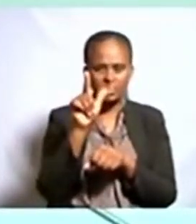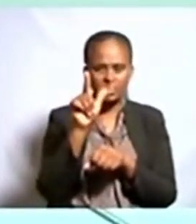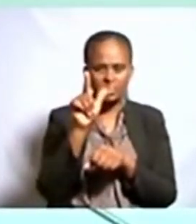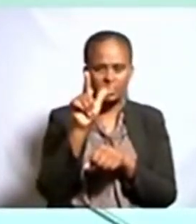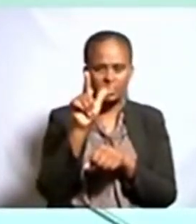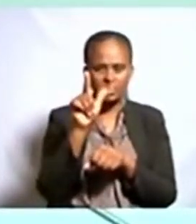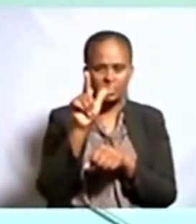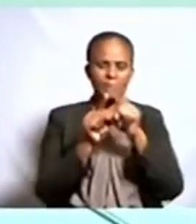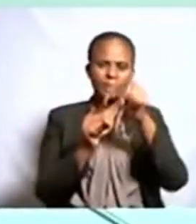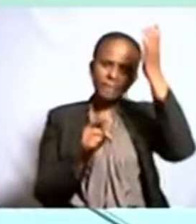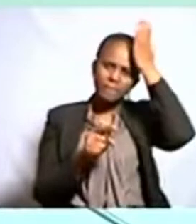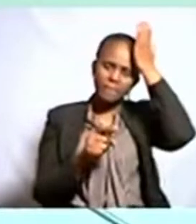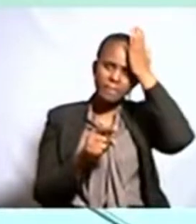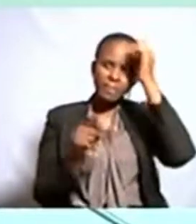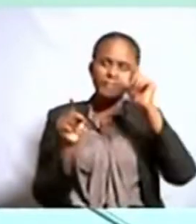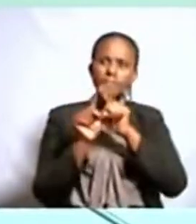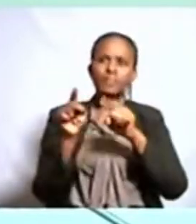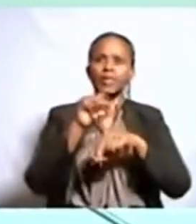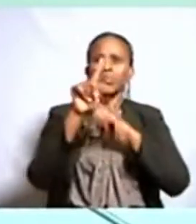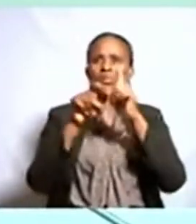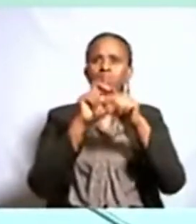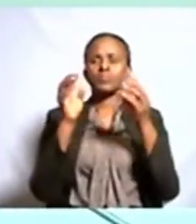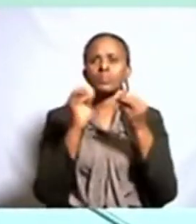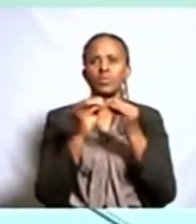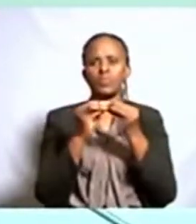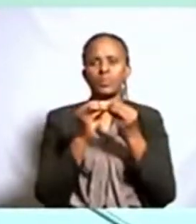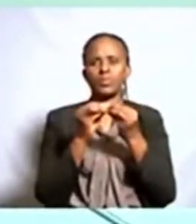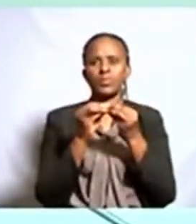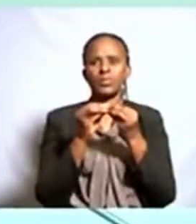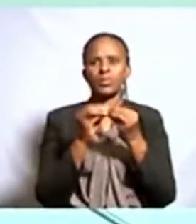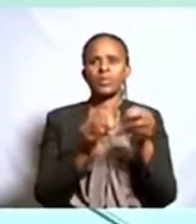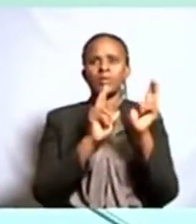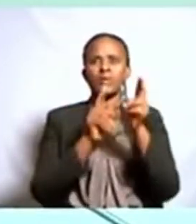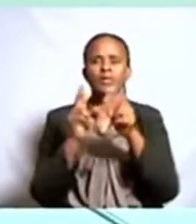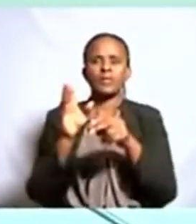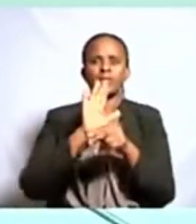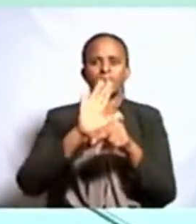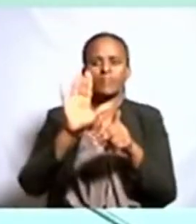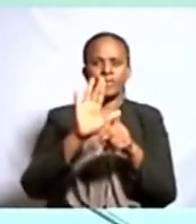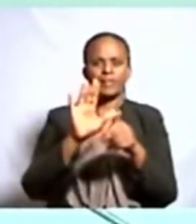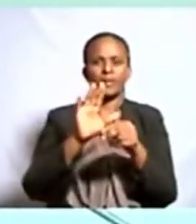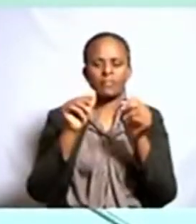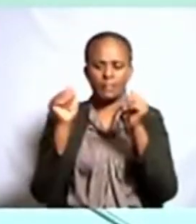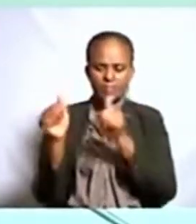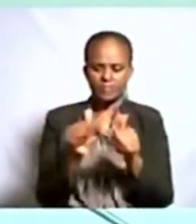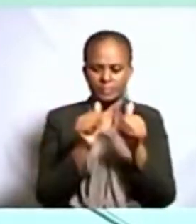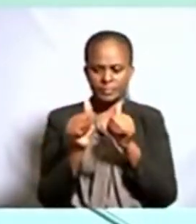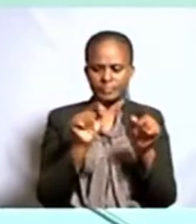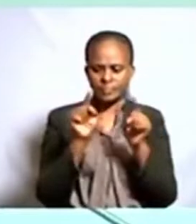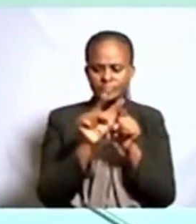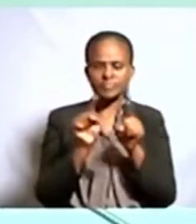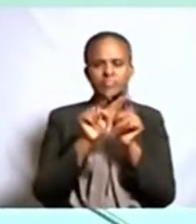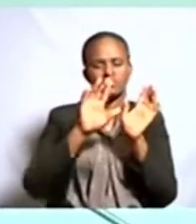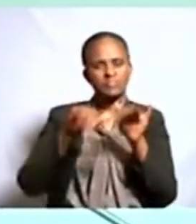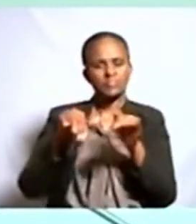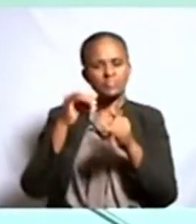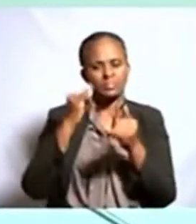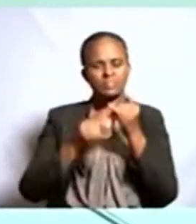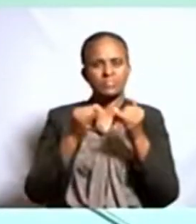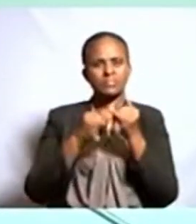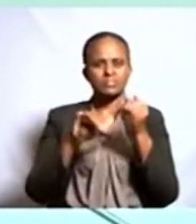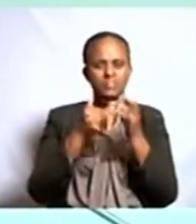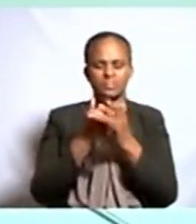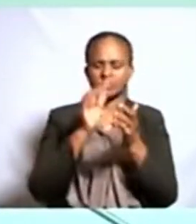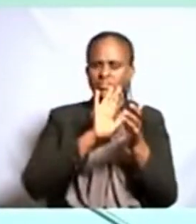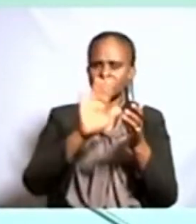distribution date, rendering it questionable. Controlling officer's response, corrective action, the contract was left to expire through the expiration